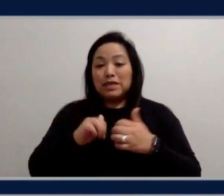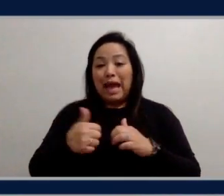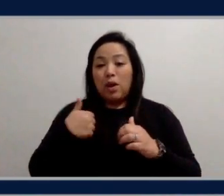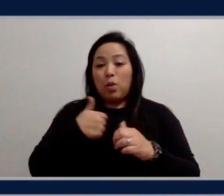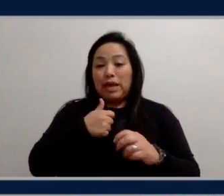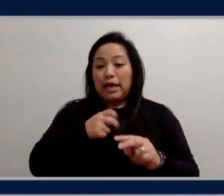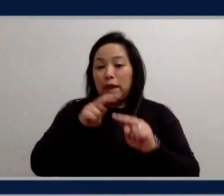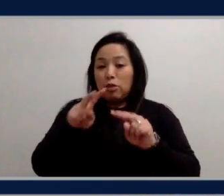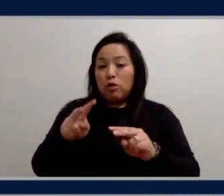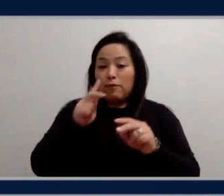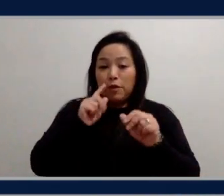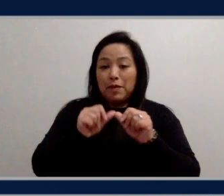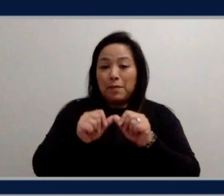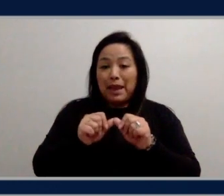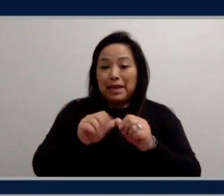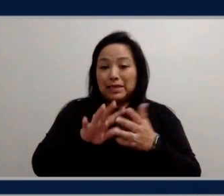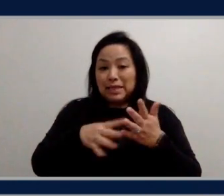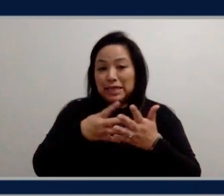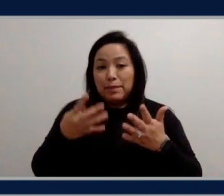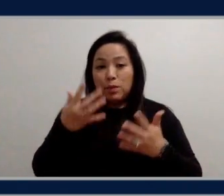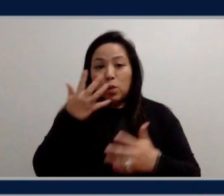table, how it looks like.